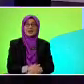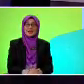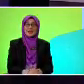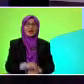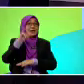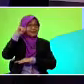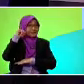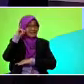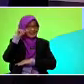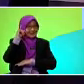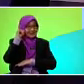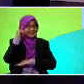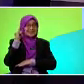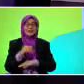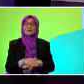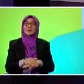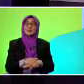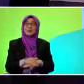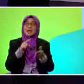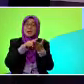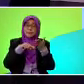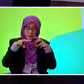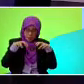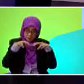we have Jay? Jay, what's your investigation?